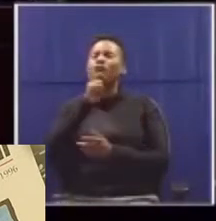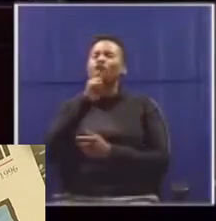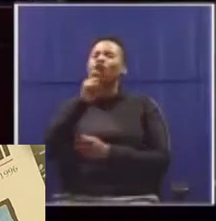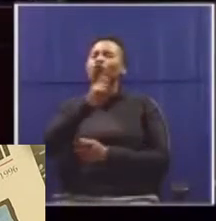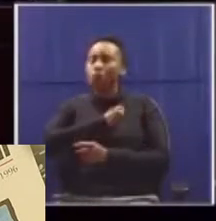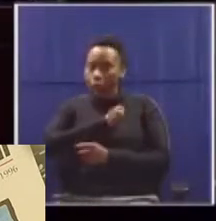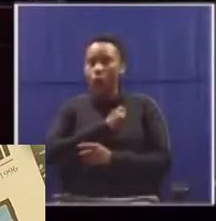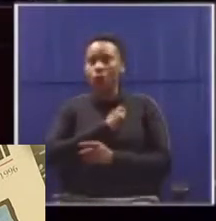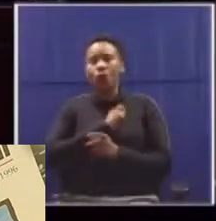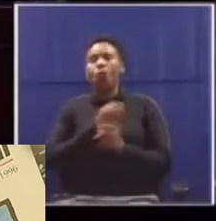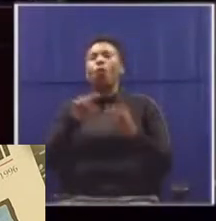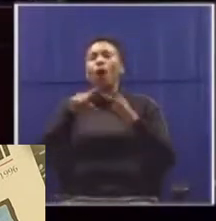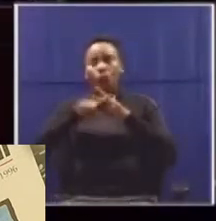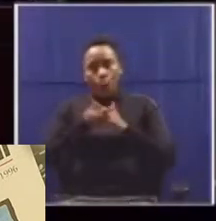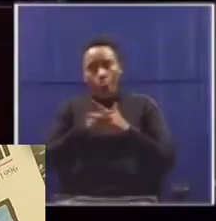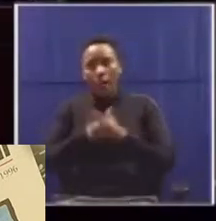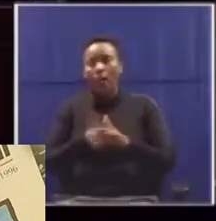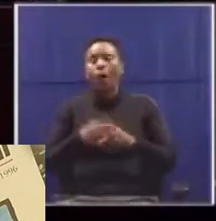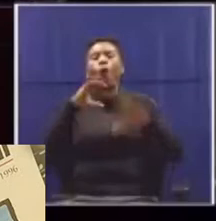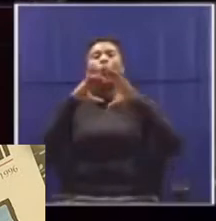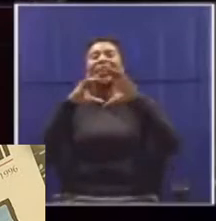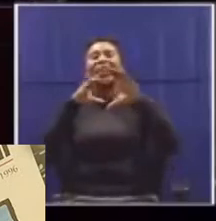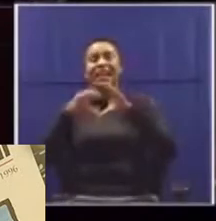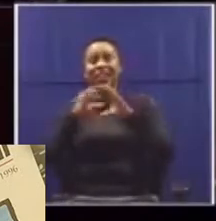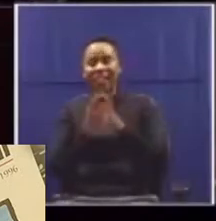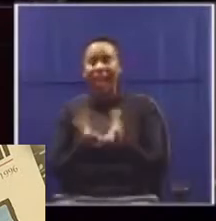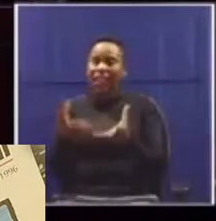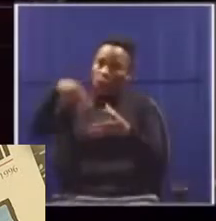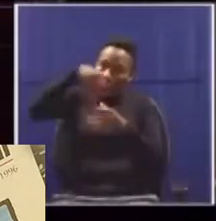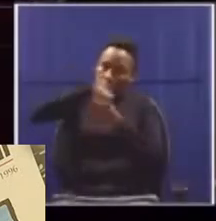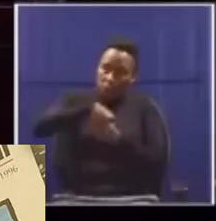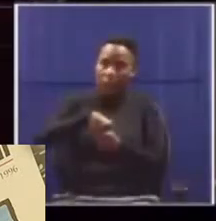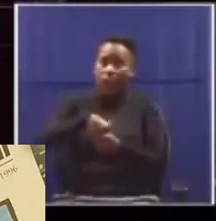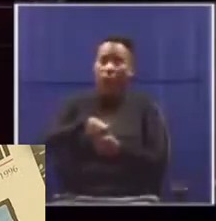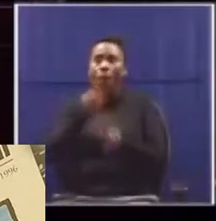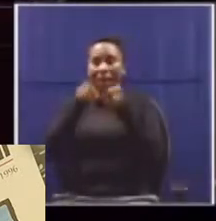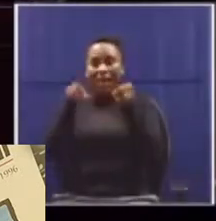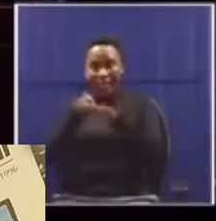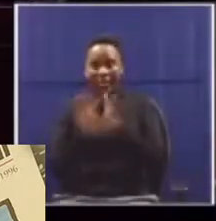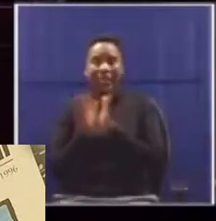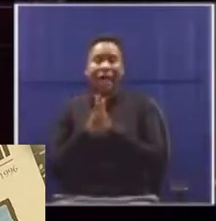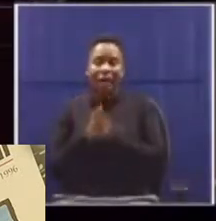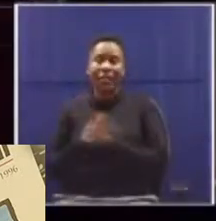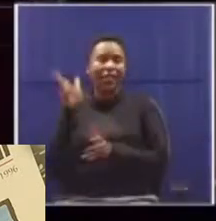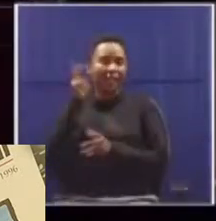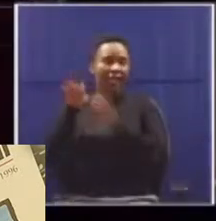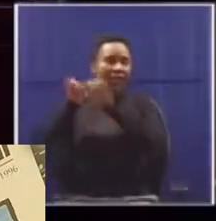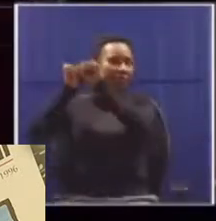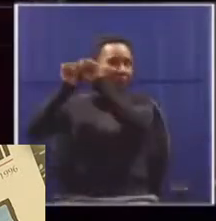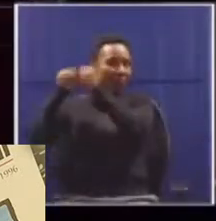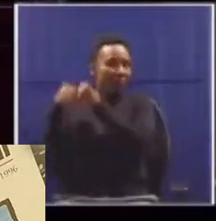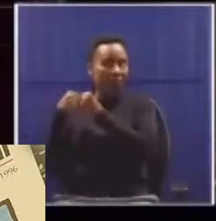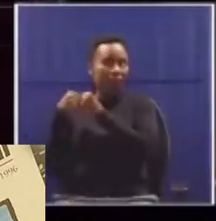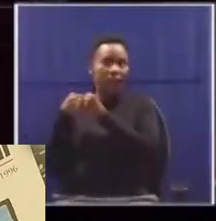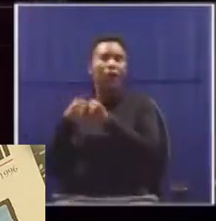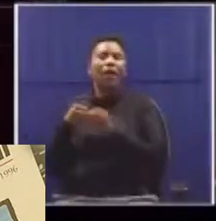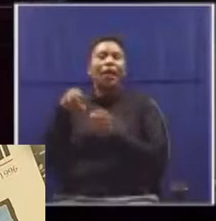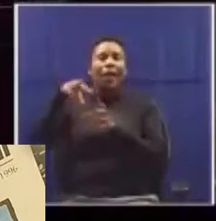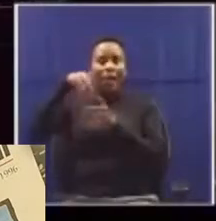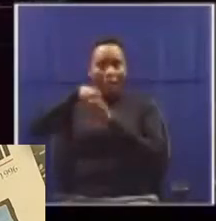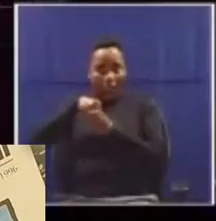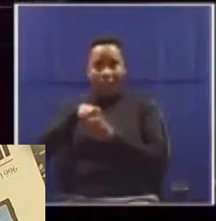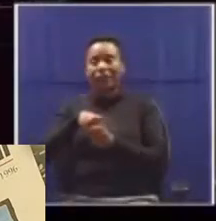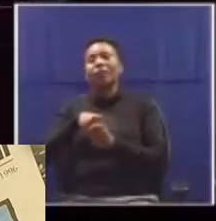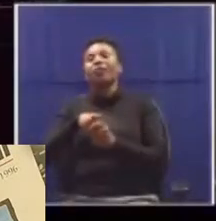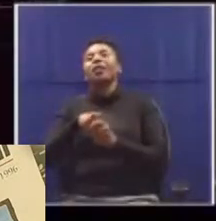and a greater inclusion of hearing impaired in our education systems